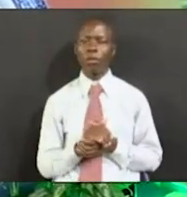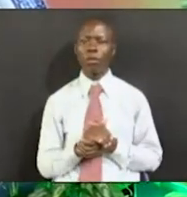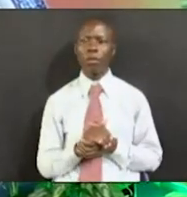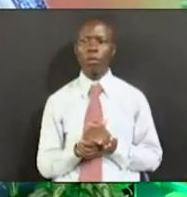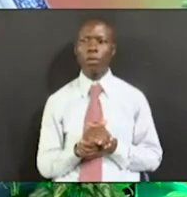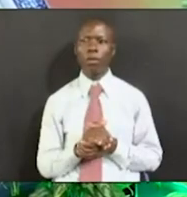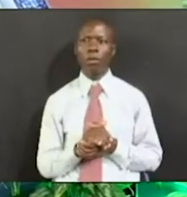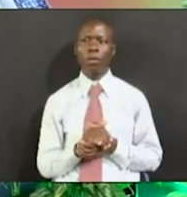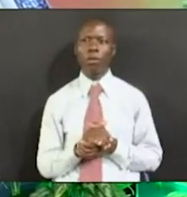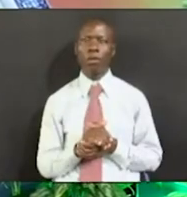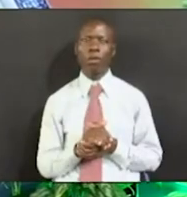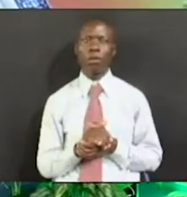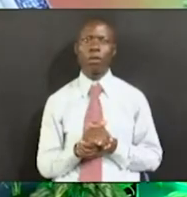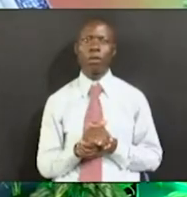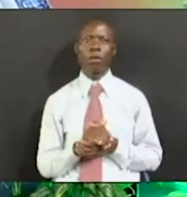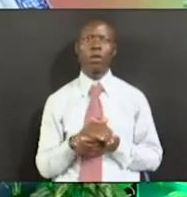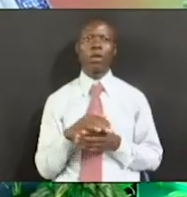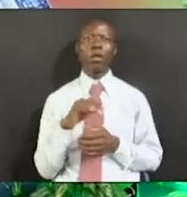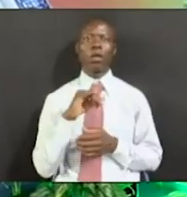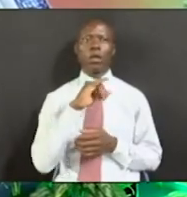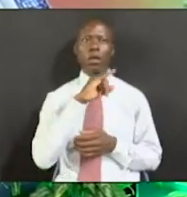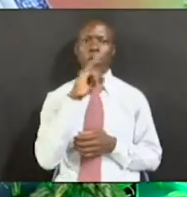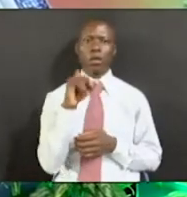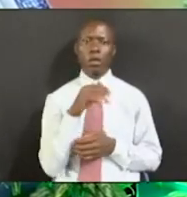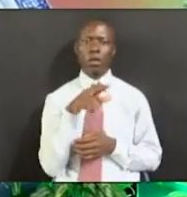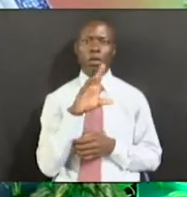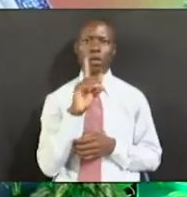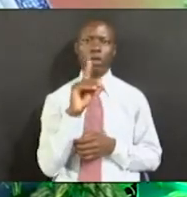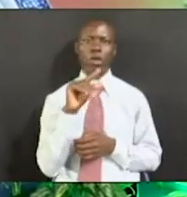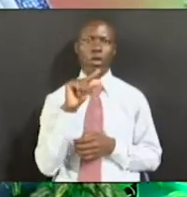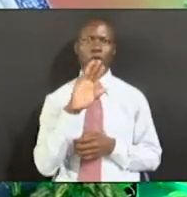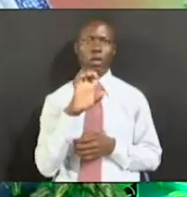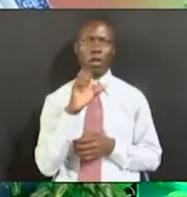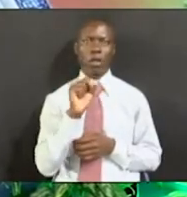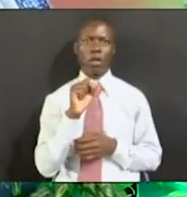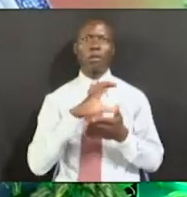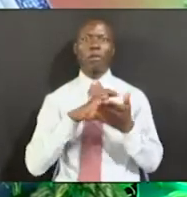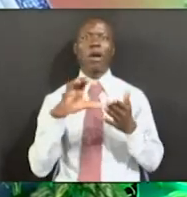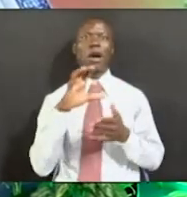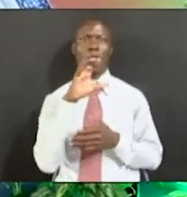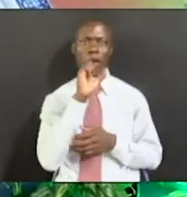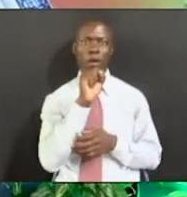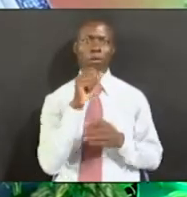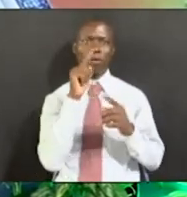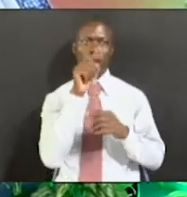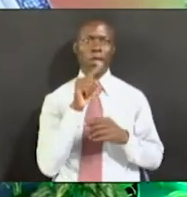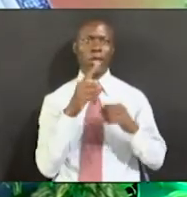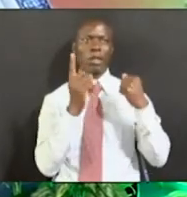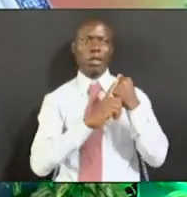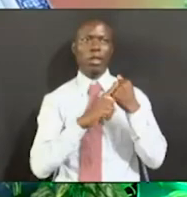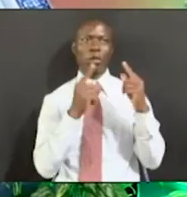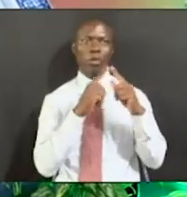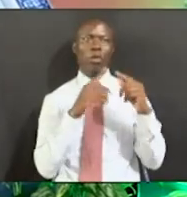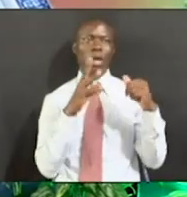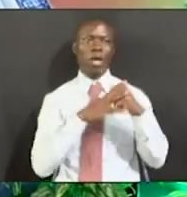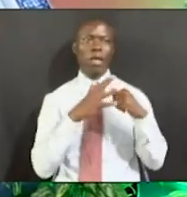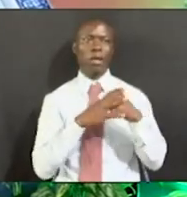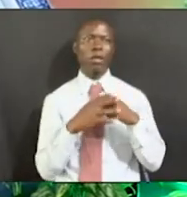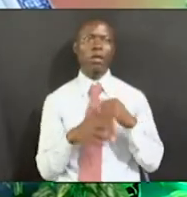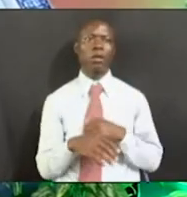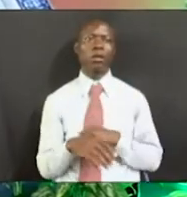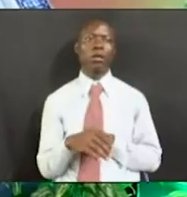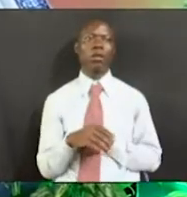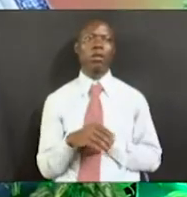5. Judges, chapter 5, verses 6 to 9 is my focus